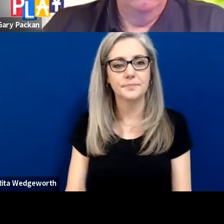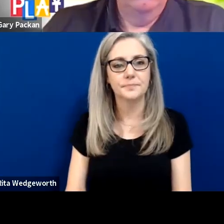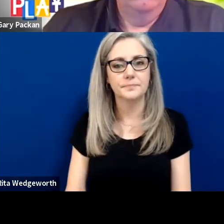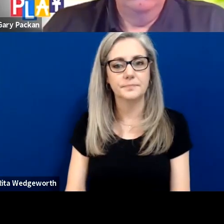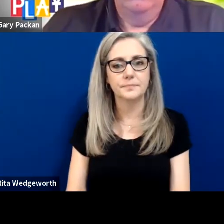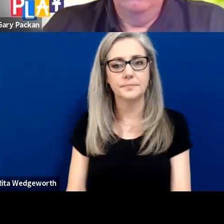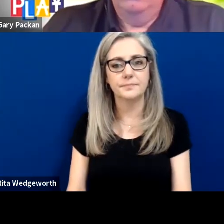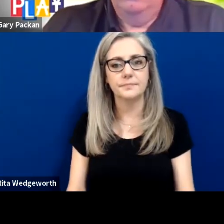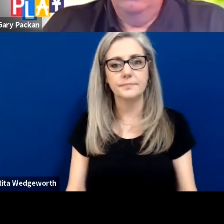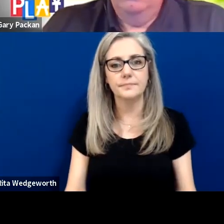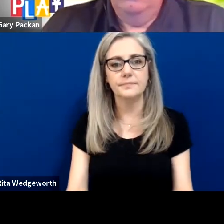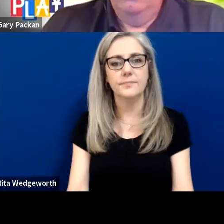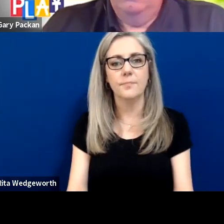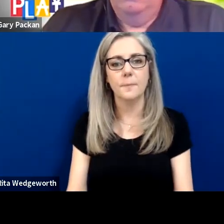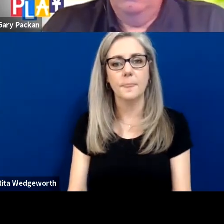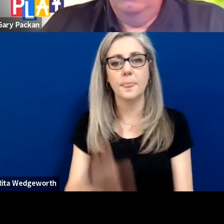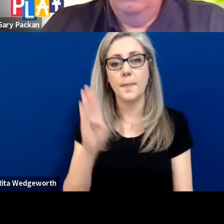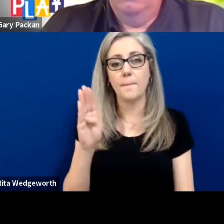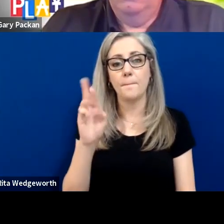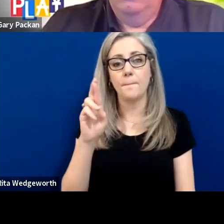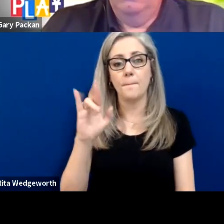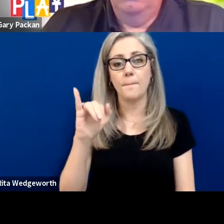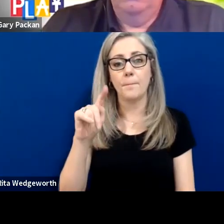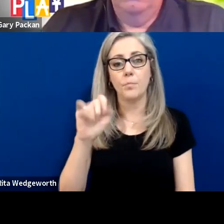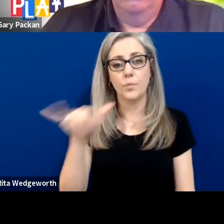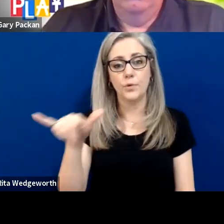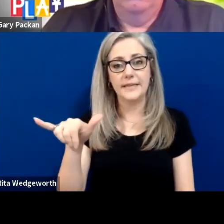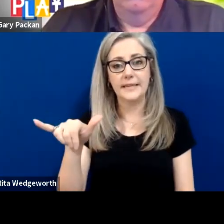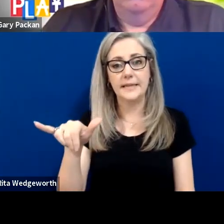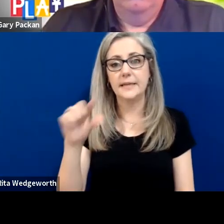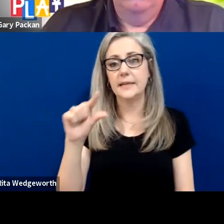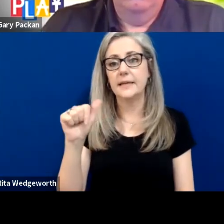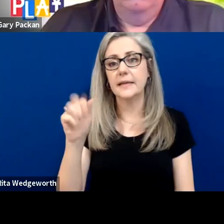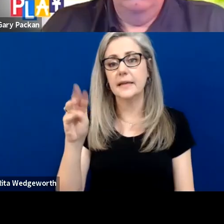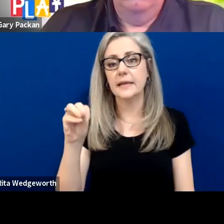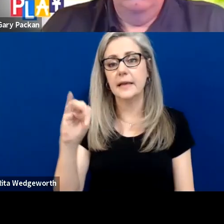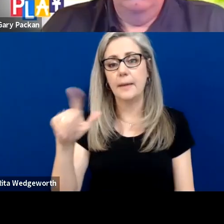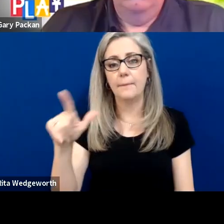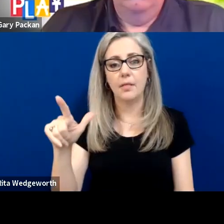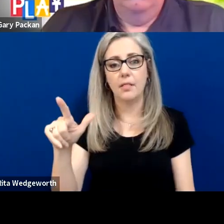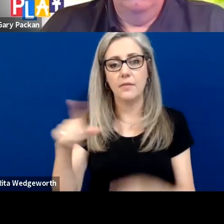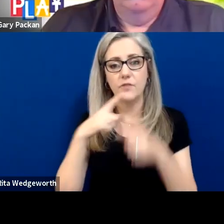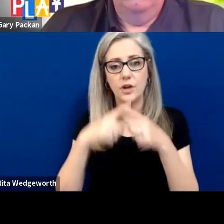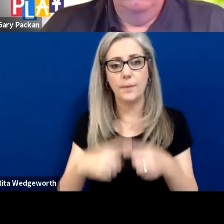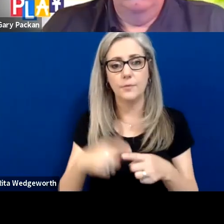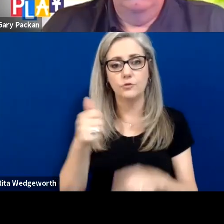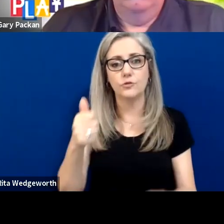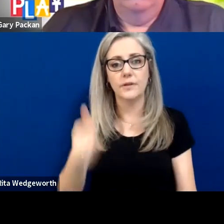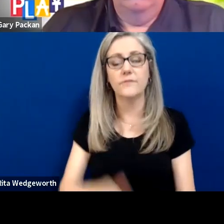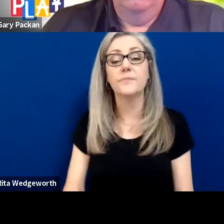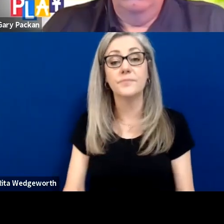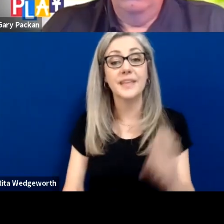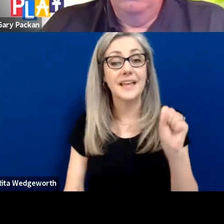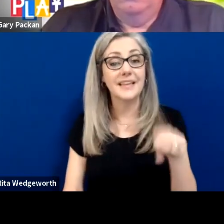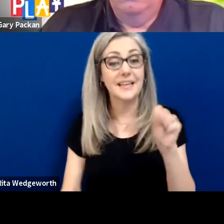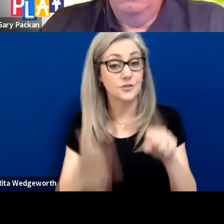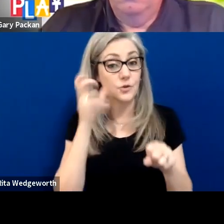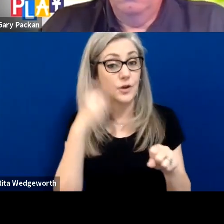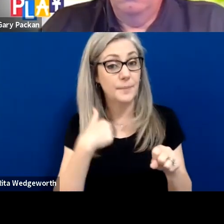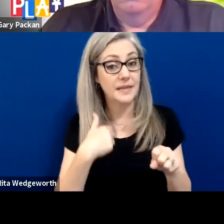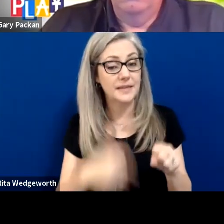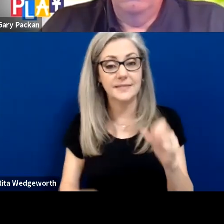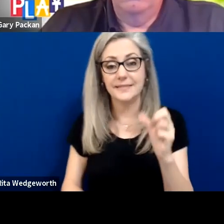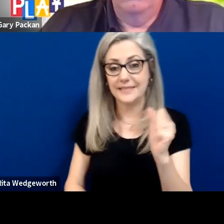Okay, looks like Brittany Gamble, if you can unmute yourself. Yes, can you hear me? This is